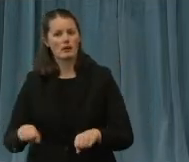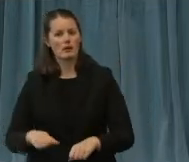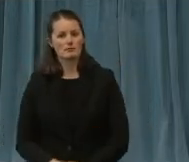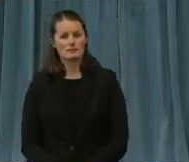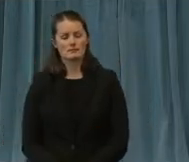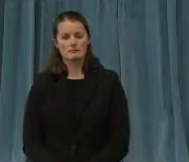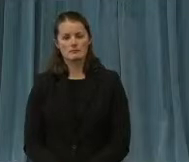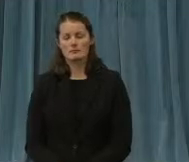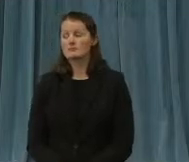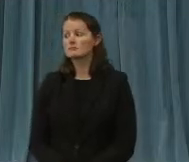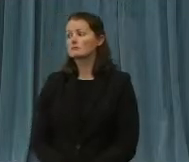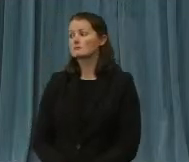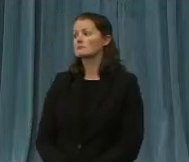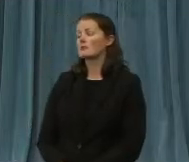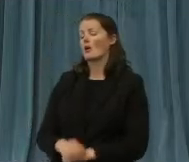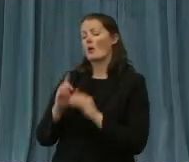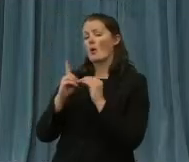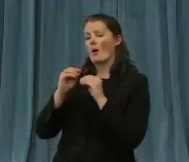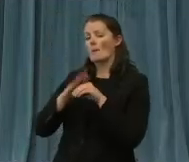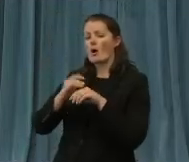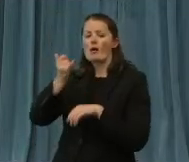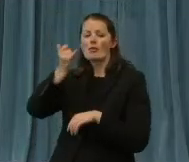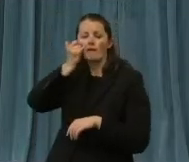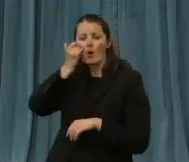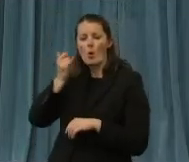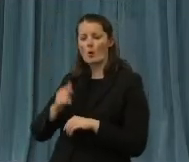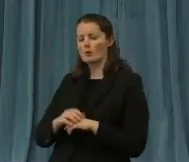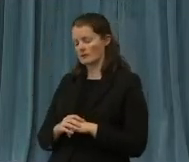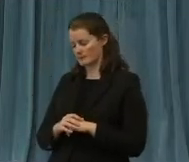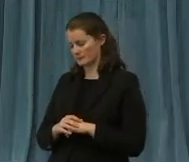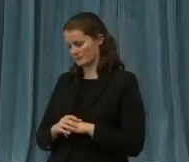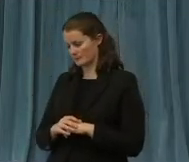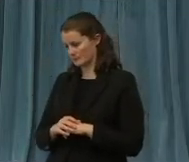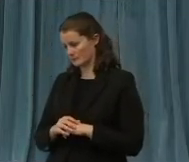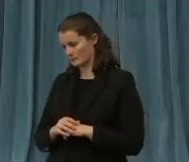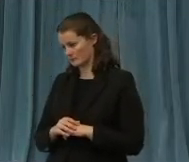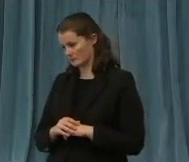take one more on the phone and one more in the room. So the last folks on the phone,